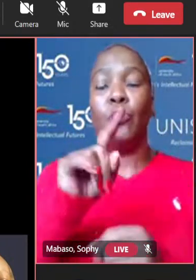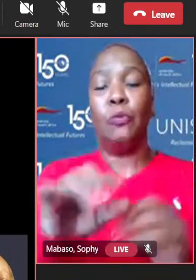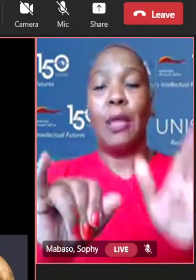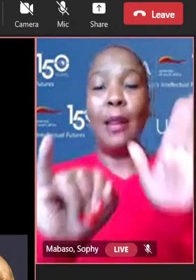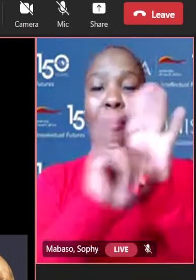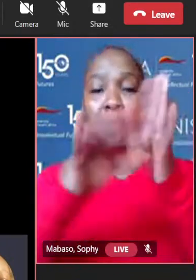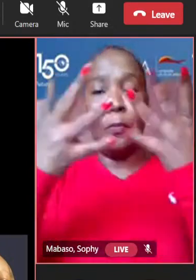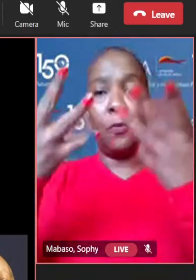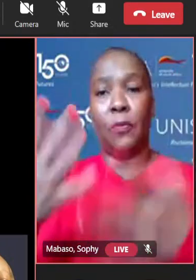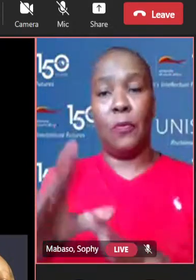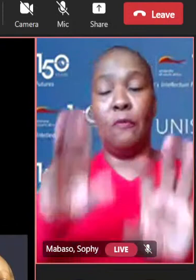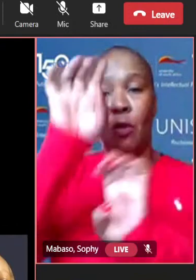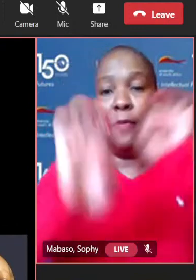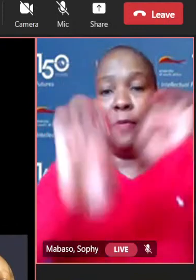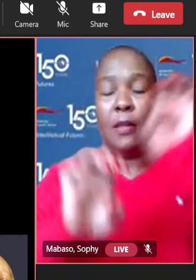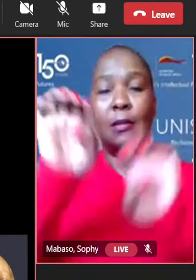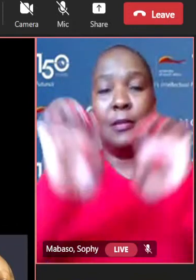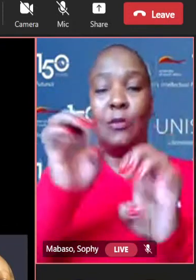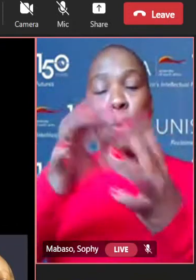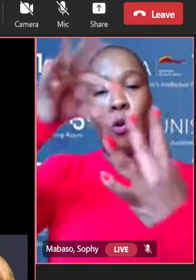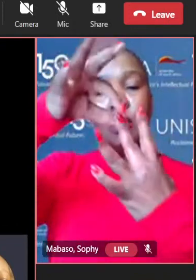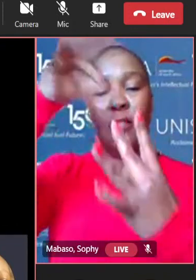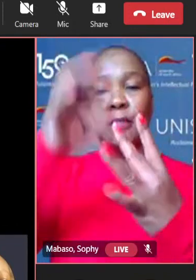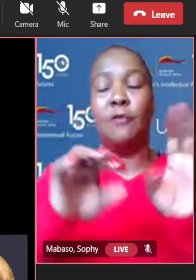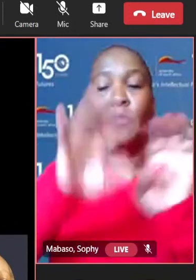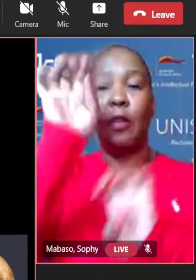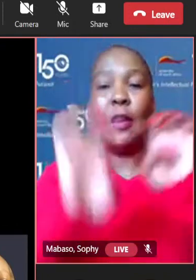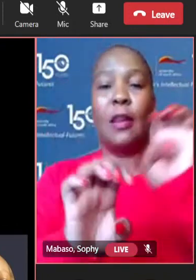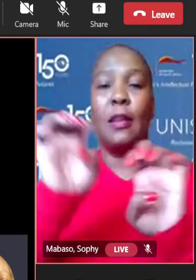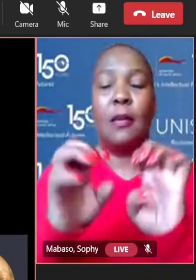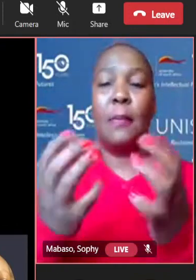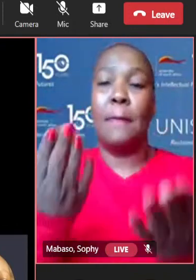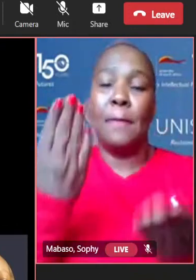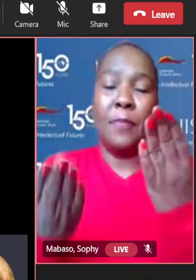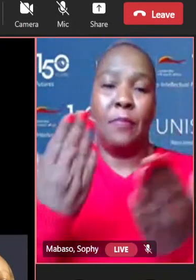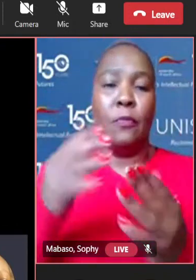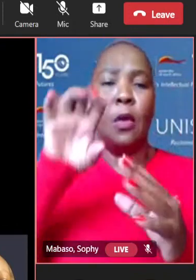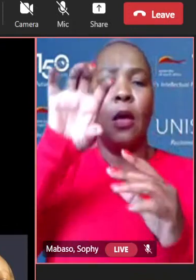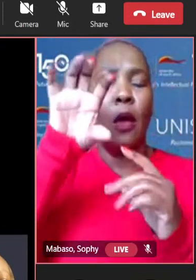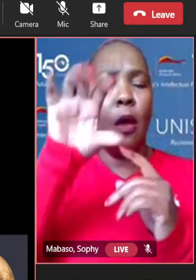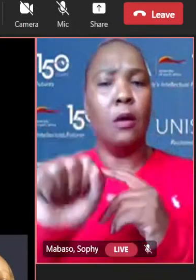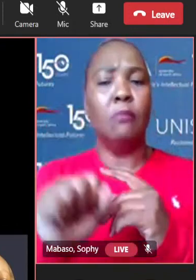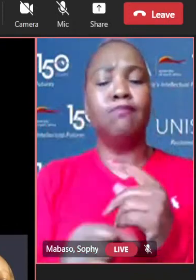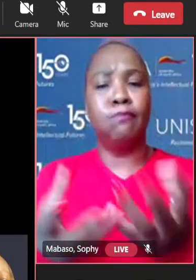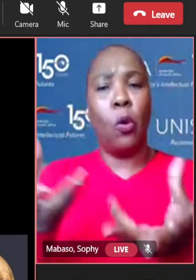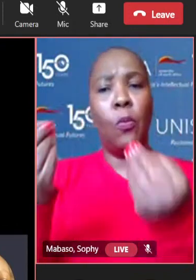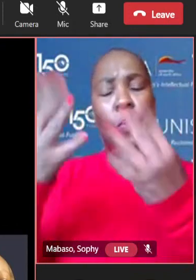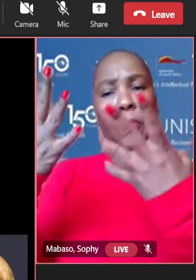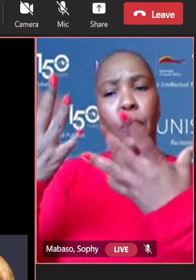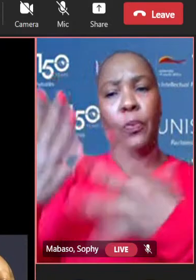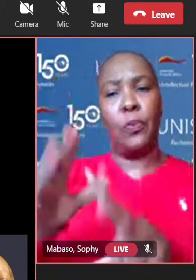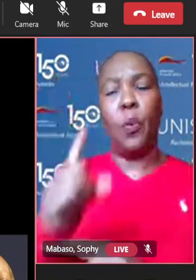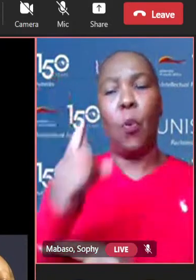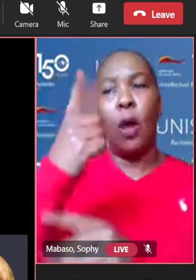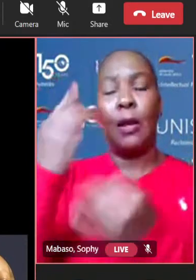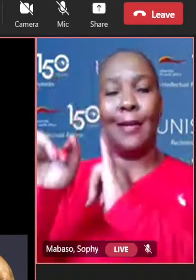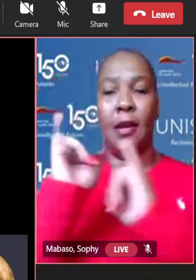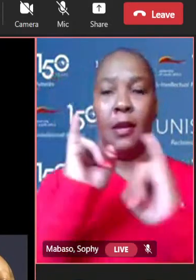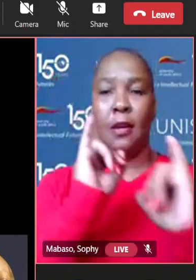for evaluations or selected for evaluation, you may find that you receive 1 invitation or